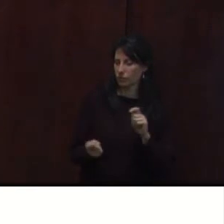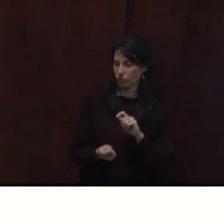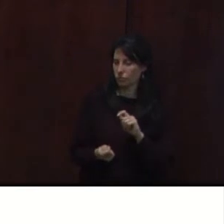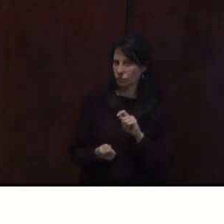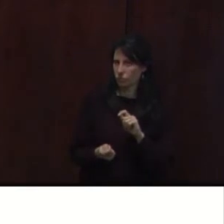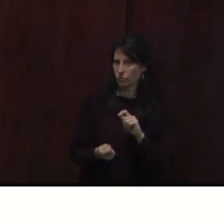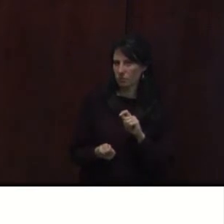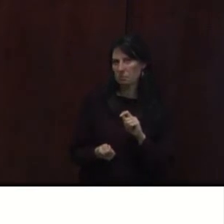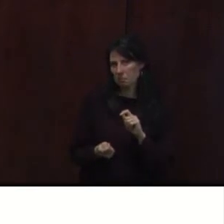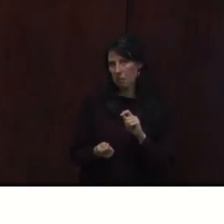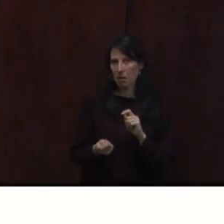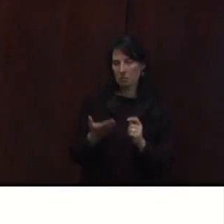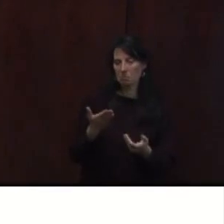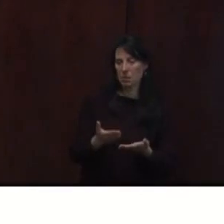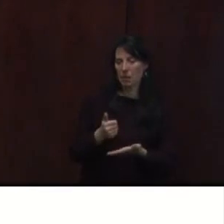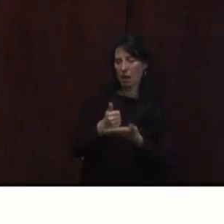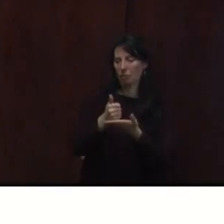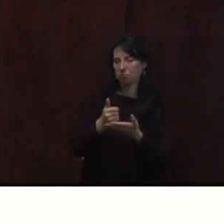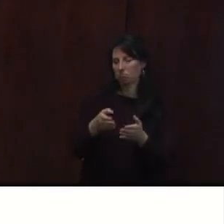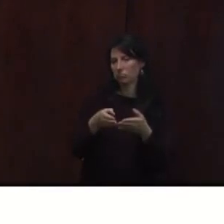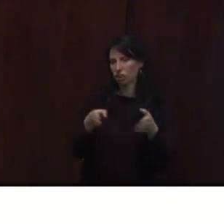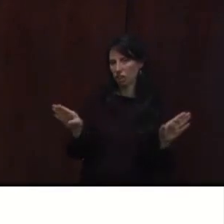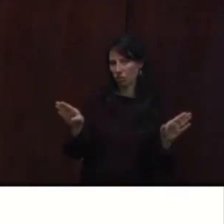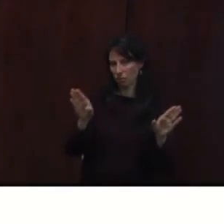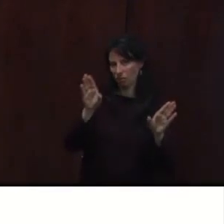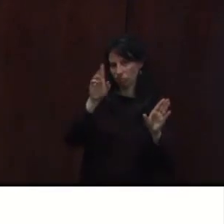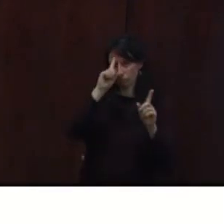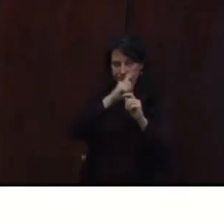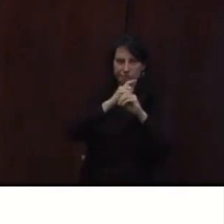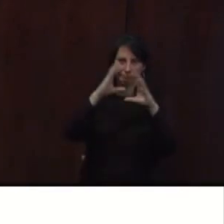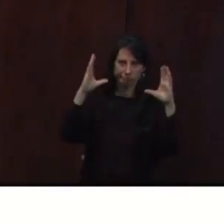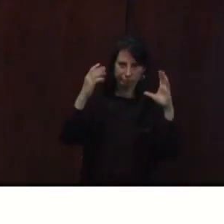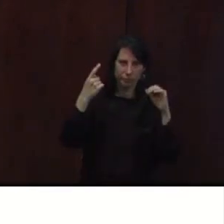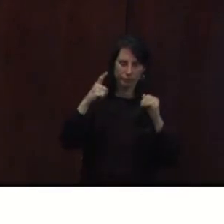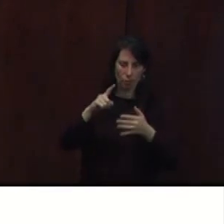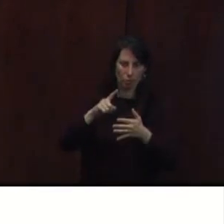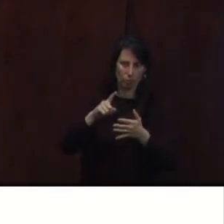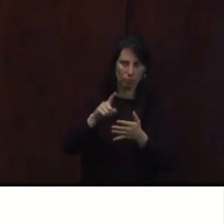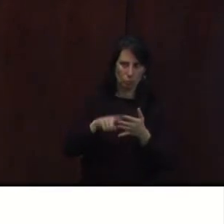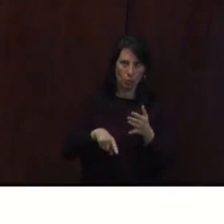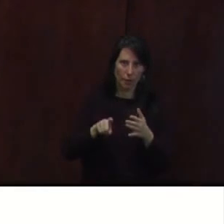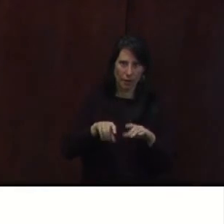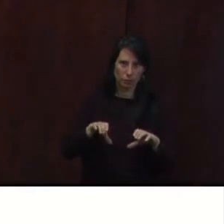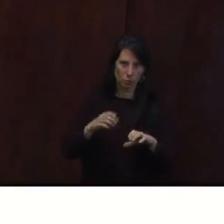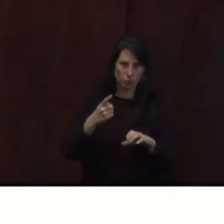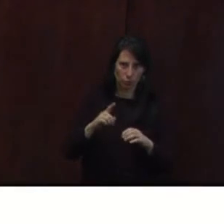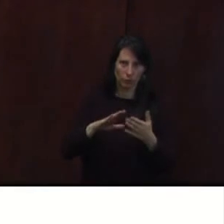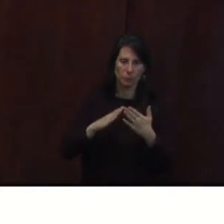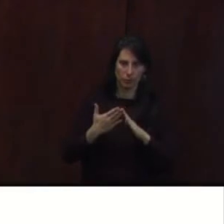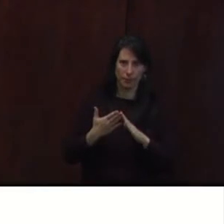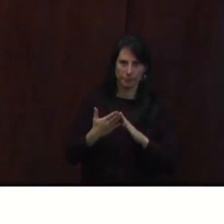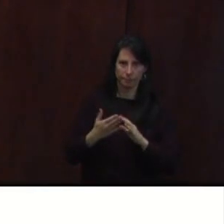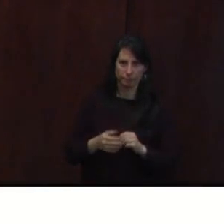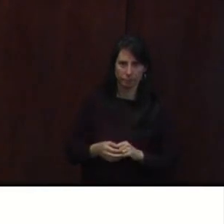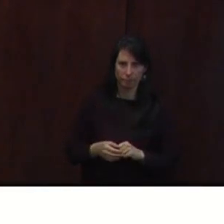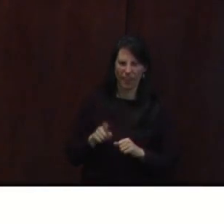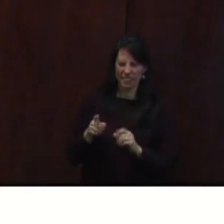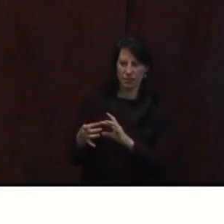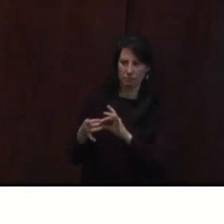conceptualize what we have to do for the community in response to, I think, some of the questions and conversation we had last